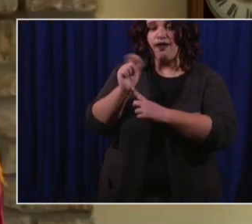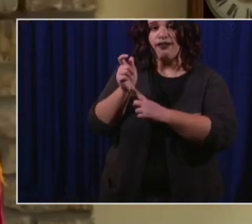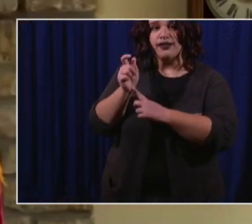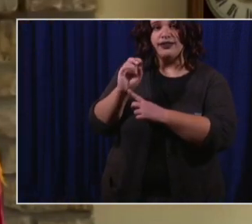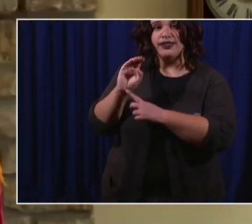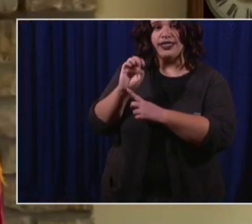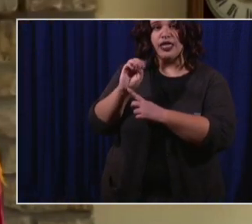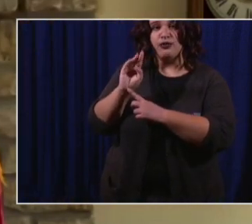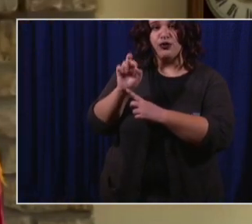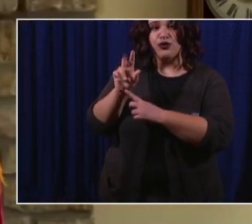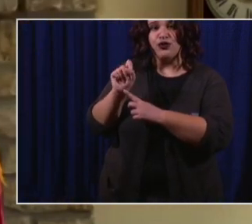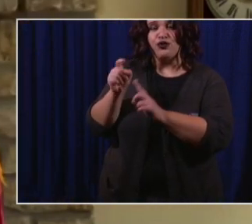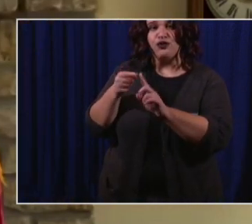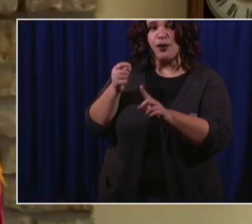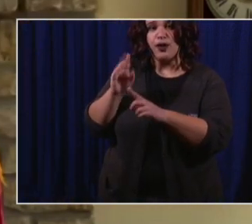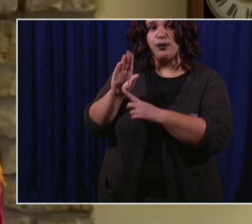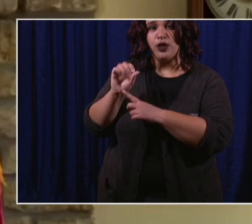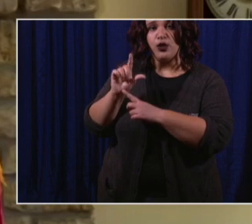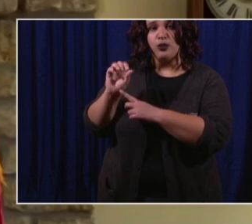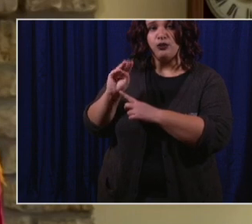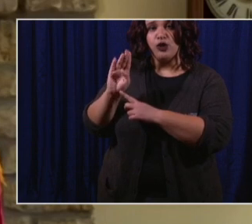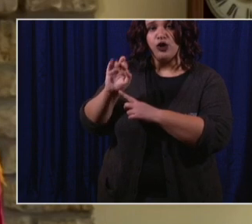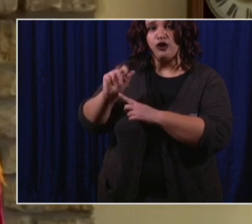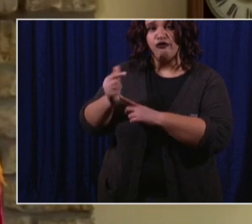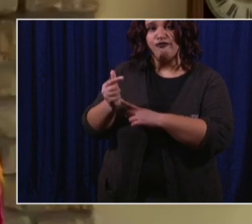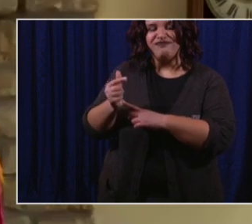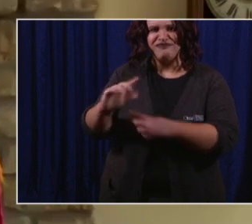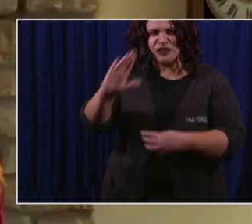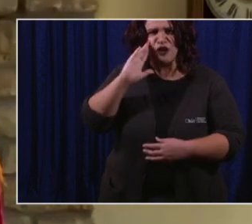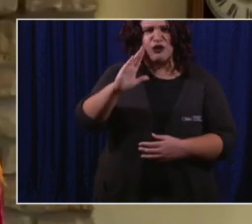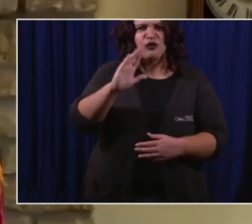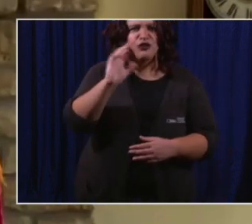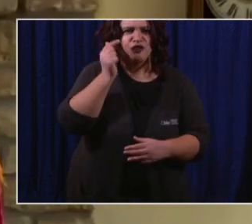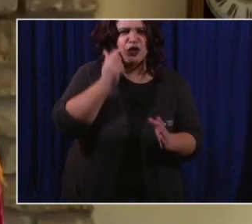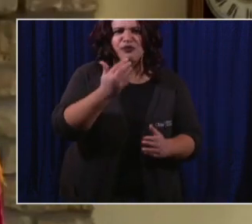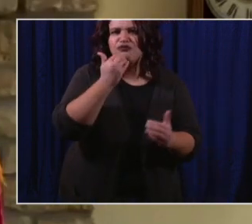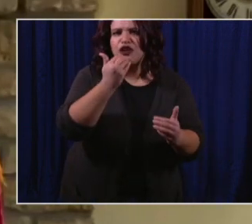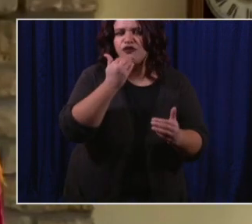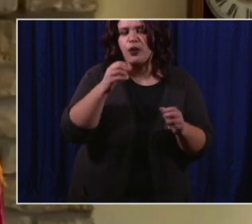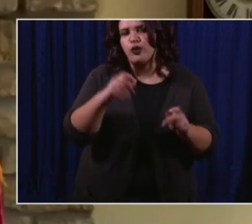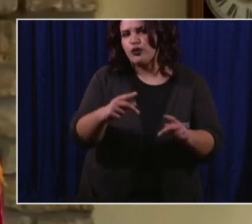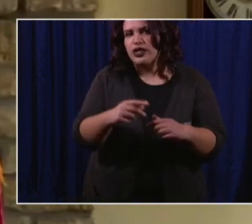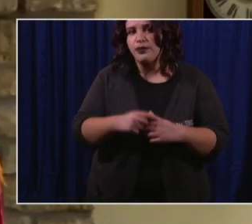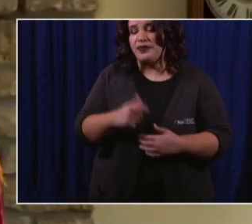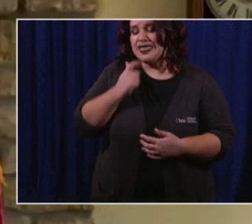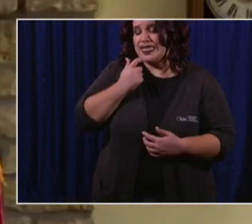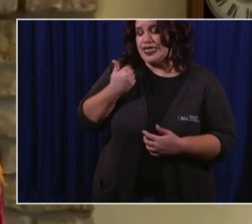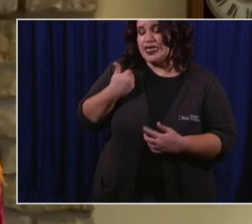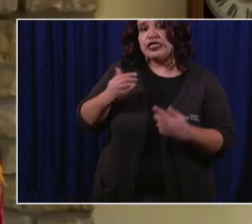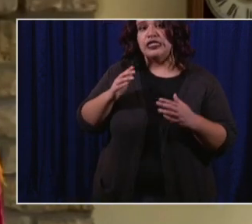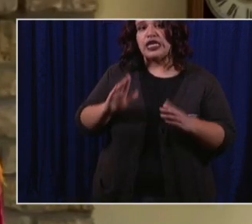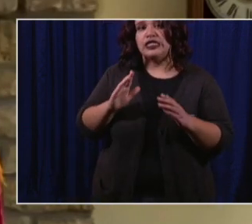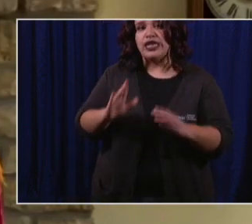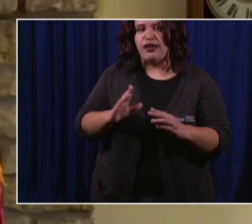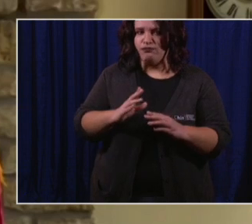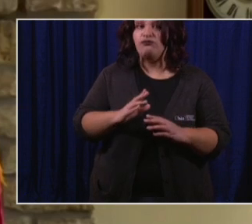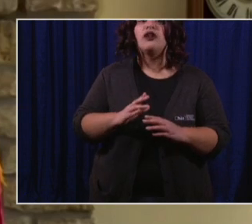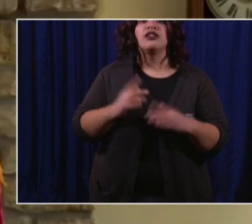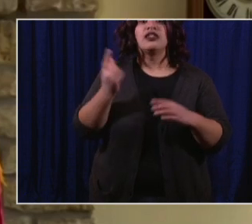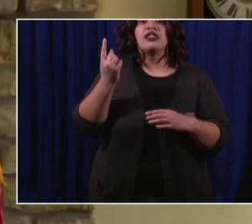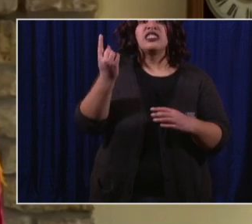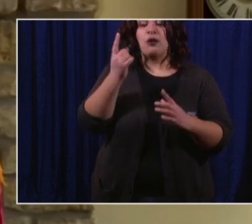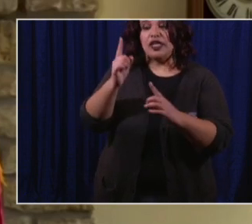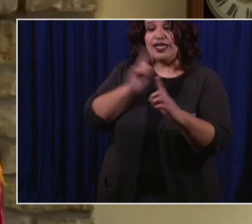Good afternoon, Governor. Thanks for this opportunity. Hey, Alex. On Sunday, in an interview, you said that President